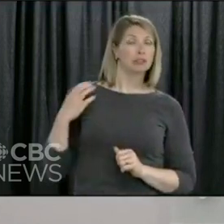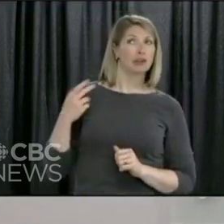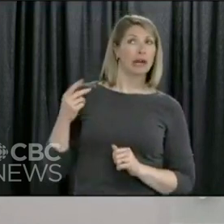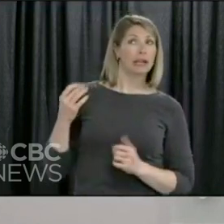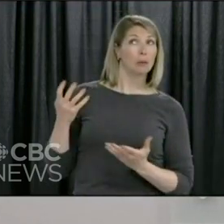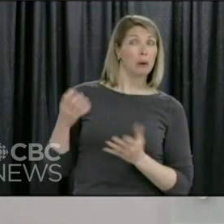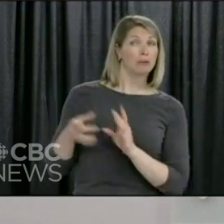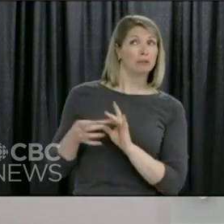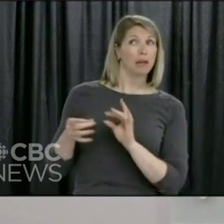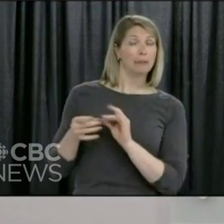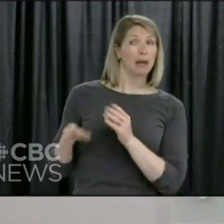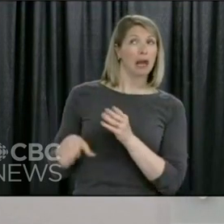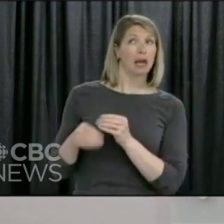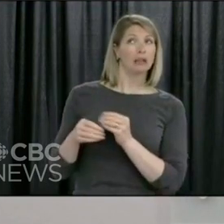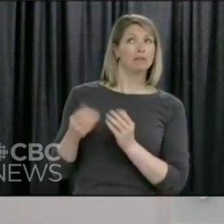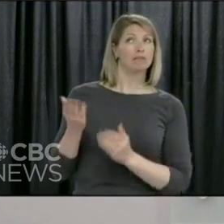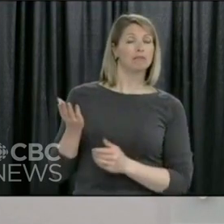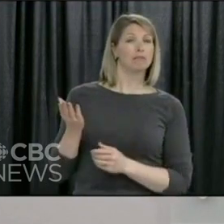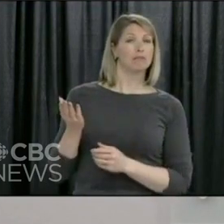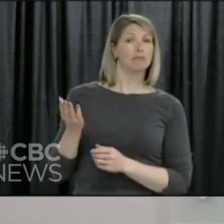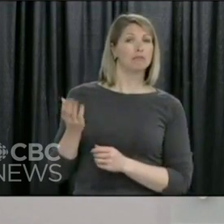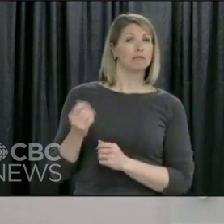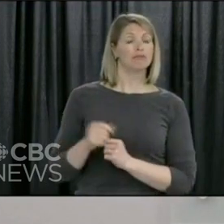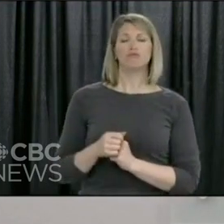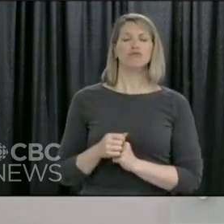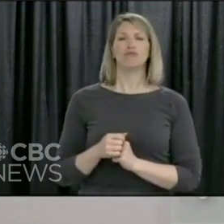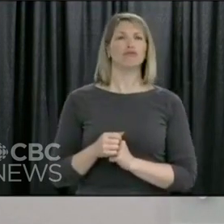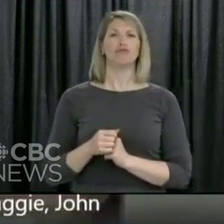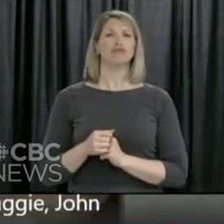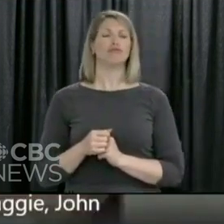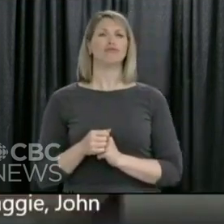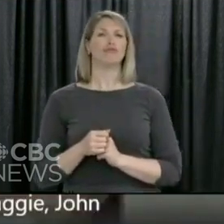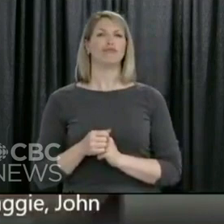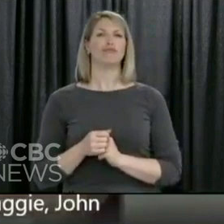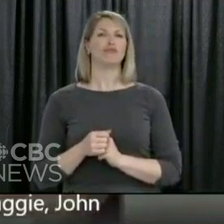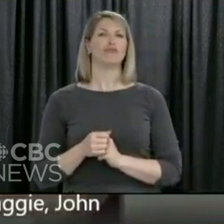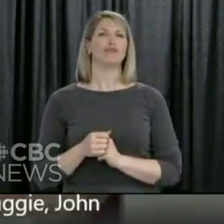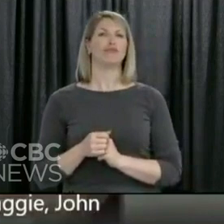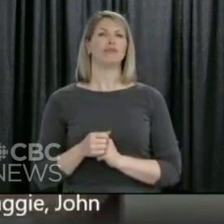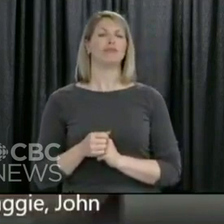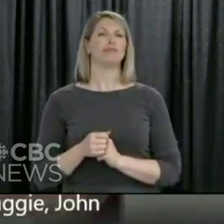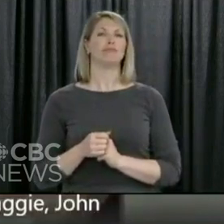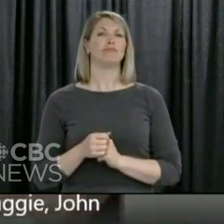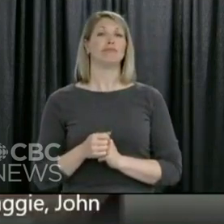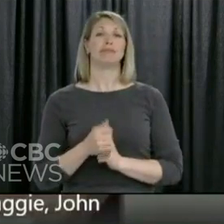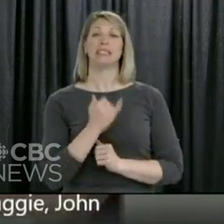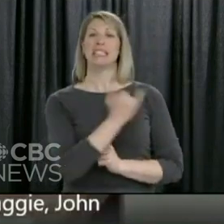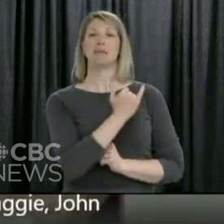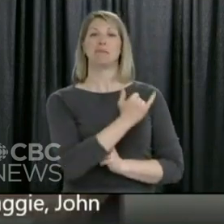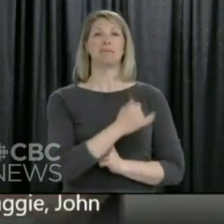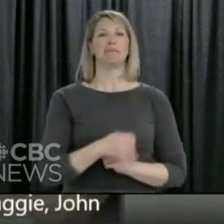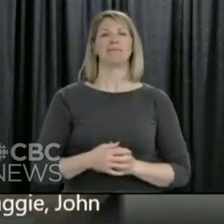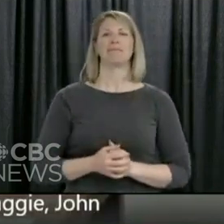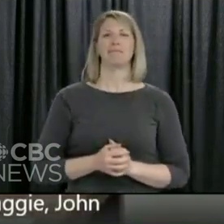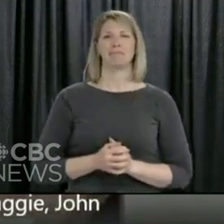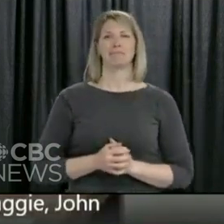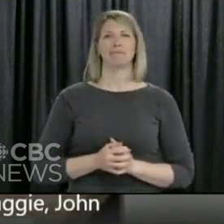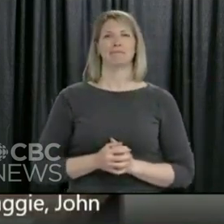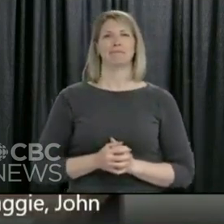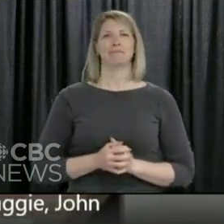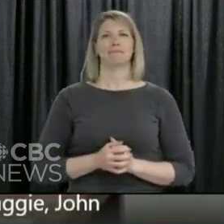Minister, did you want to add to that? No, not really. I think, like they say, what he said. Okay.